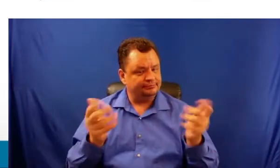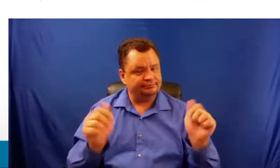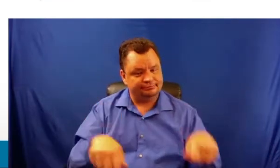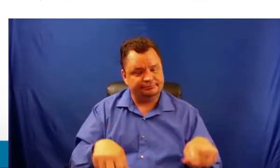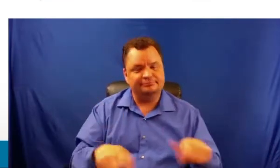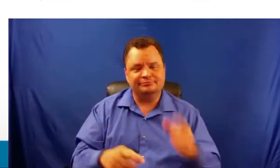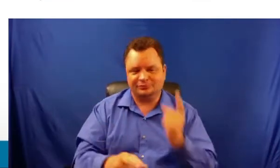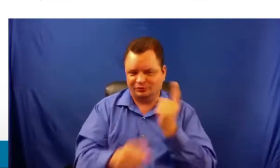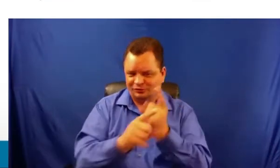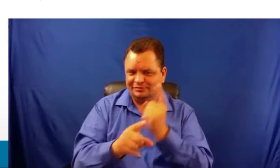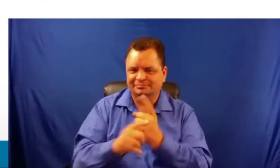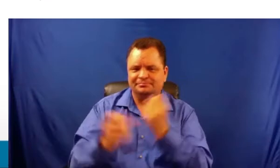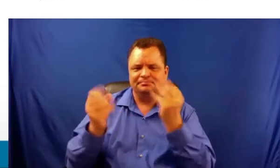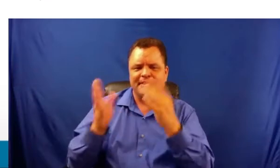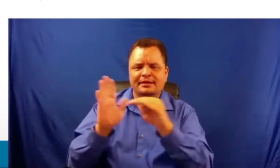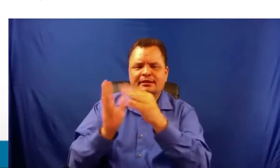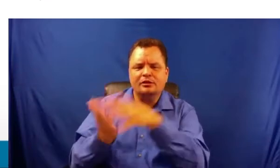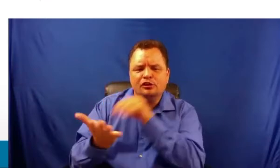that time.